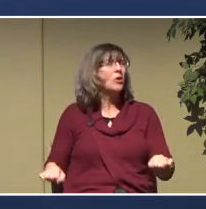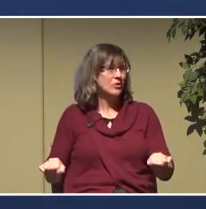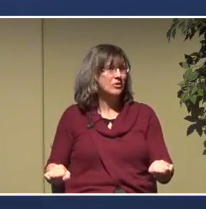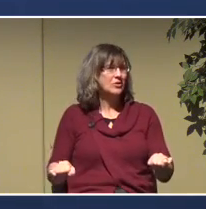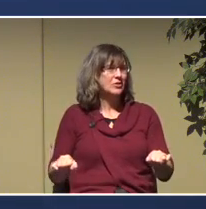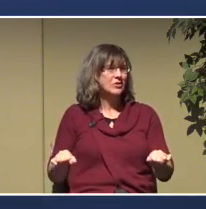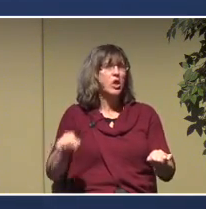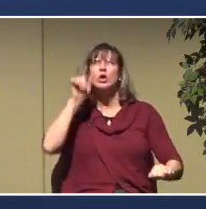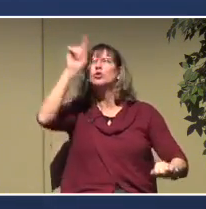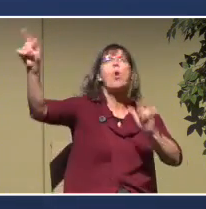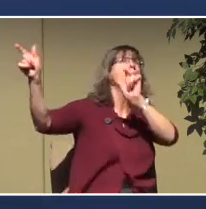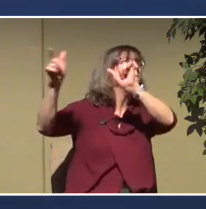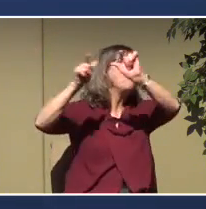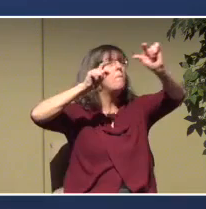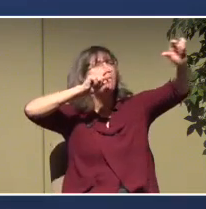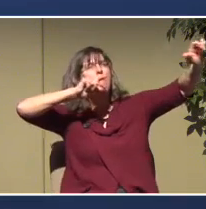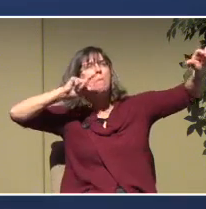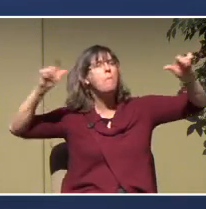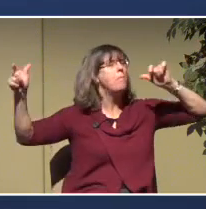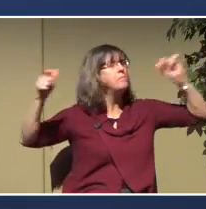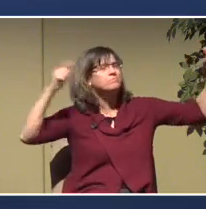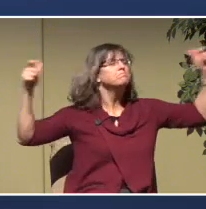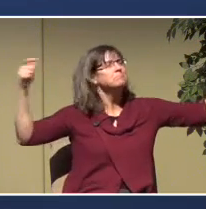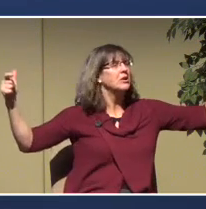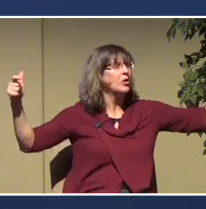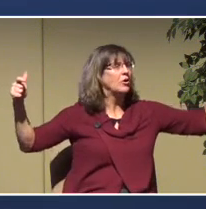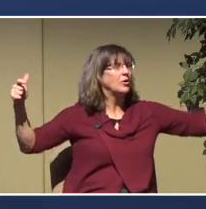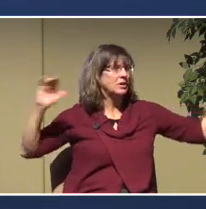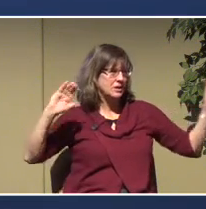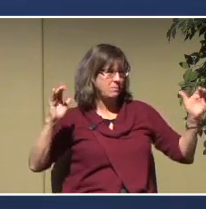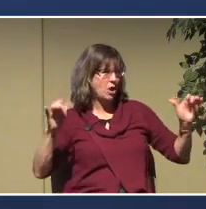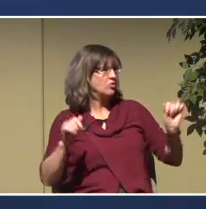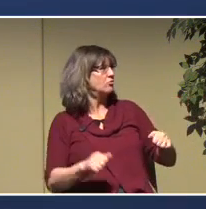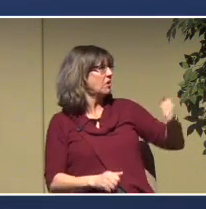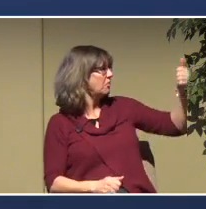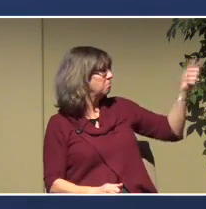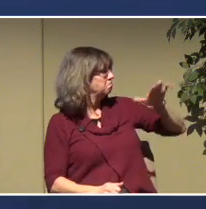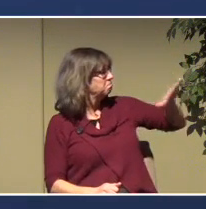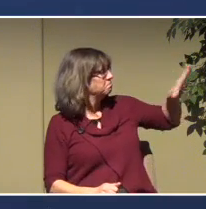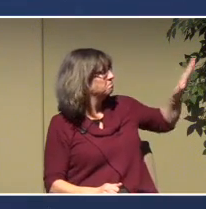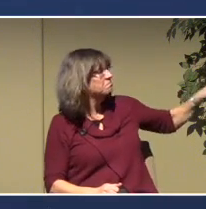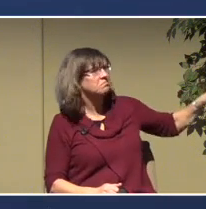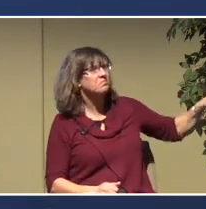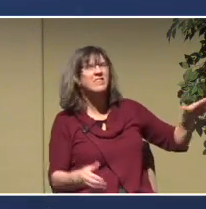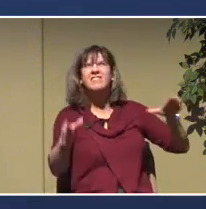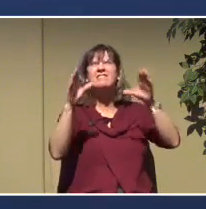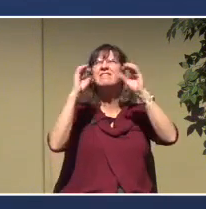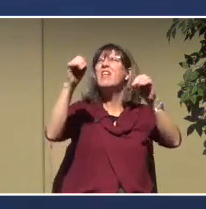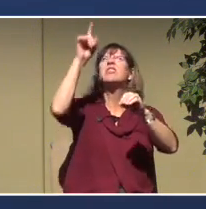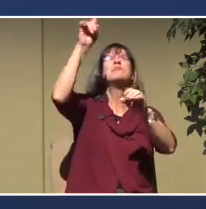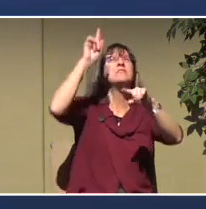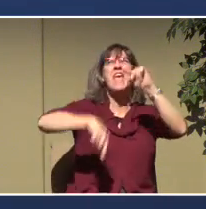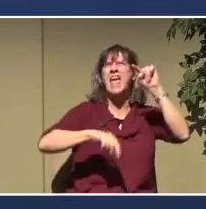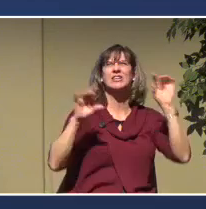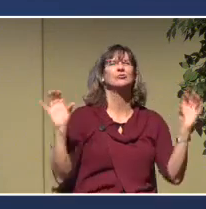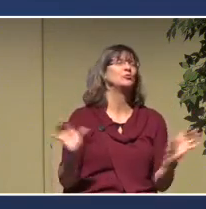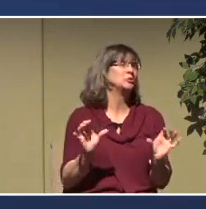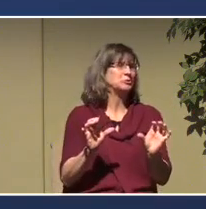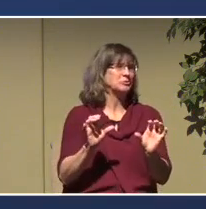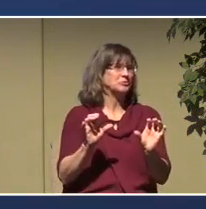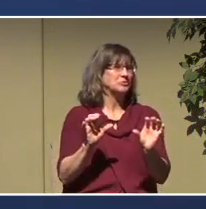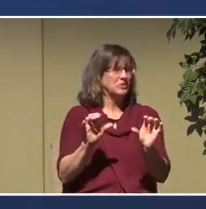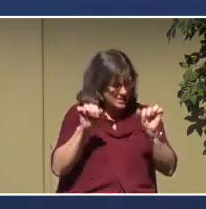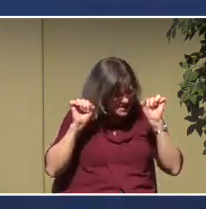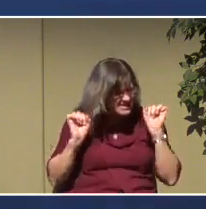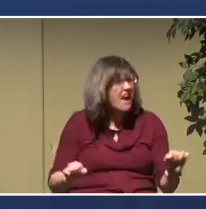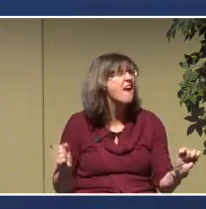bigger than everything. There's nothing that he can't do. And I'm reminded,